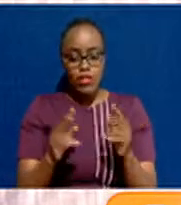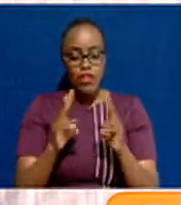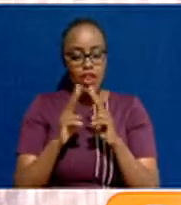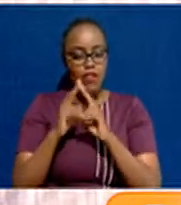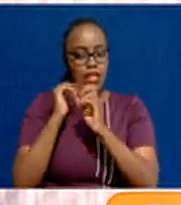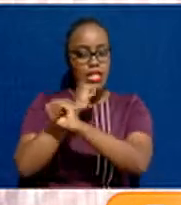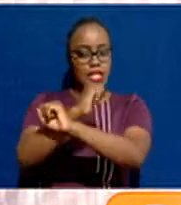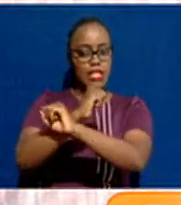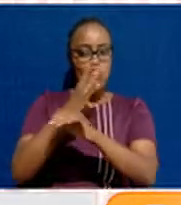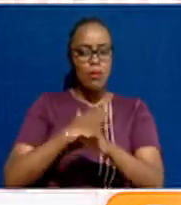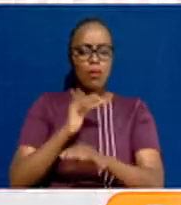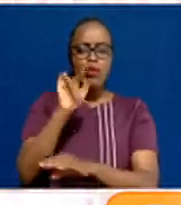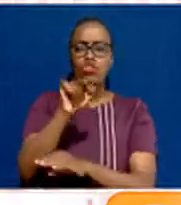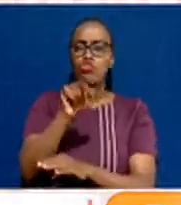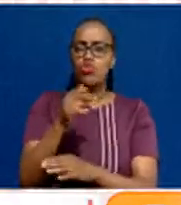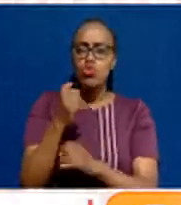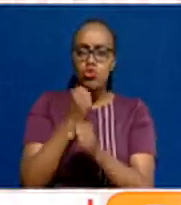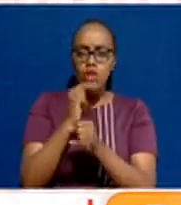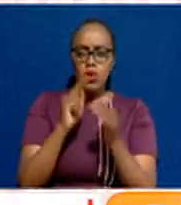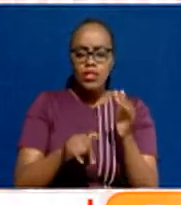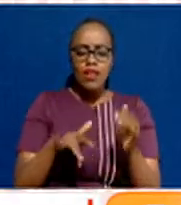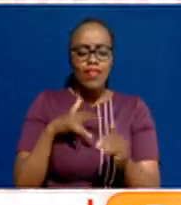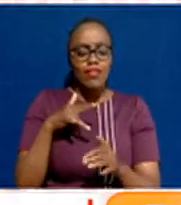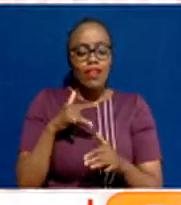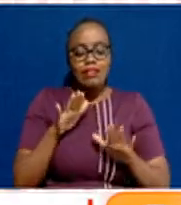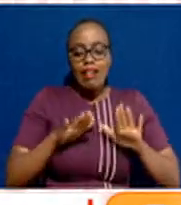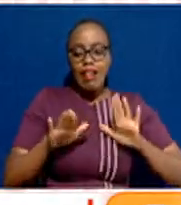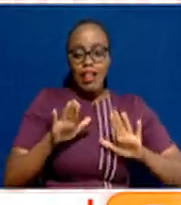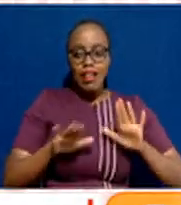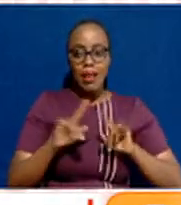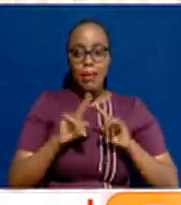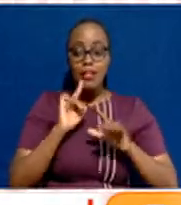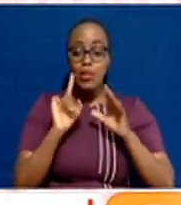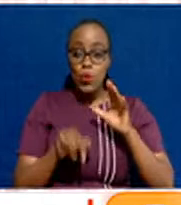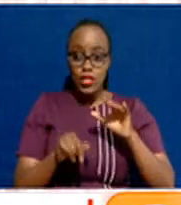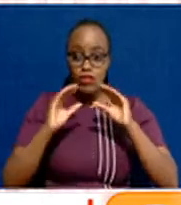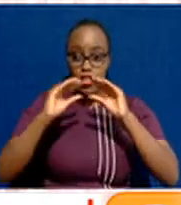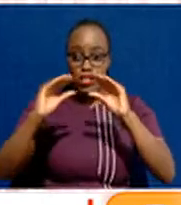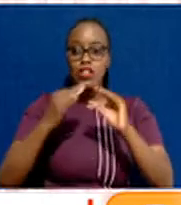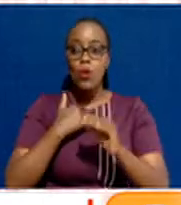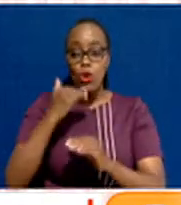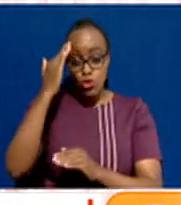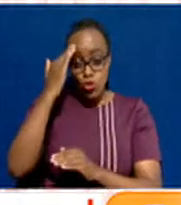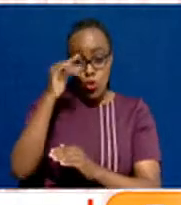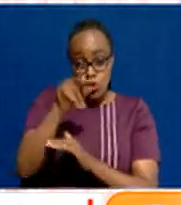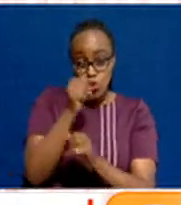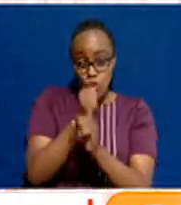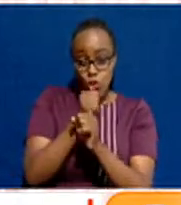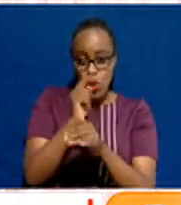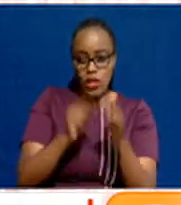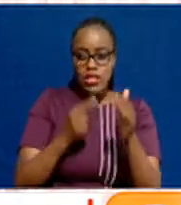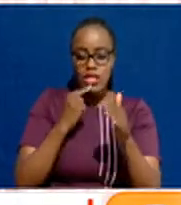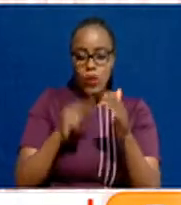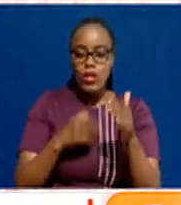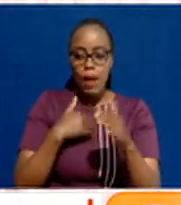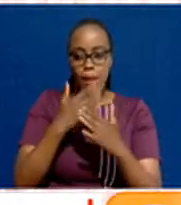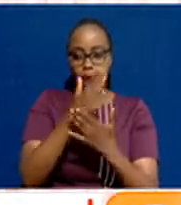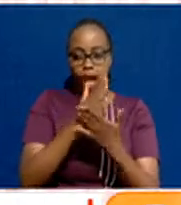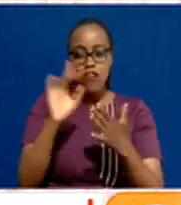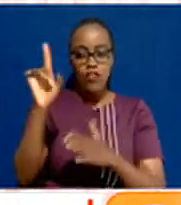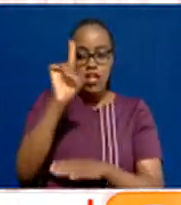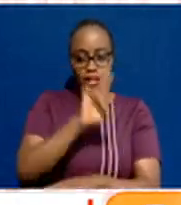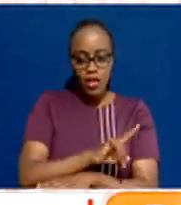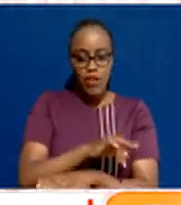defensive because people would ask her, what do you do? And she always felt demeaned. Mm. I told her, no, as a coach, I actually want to know, what do you do? So she says, well, I spend half the day